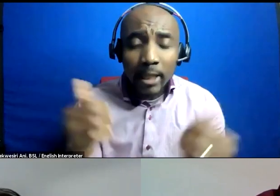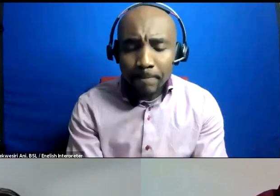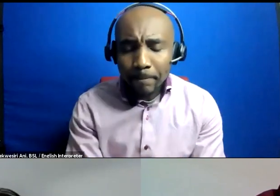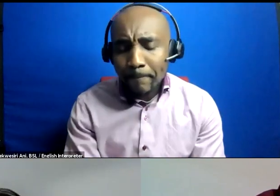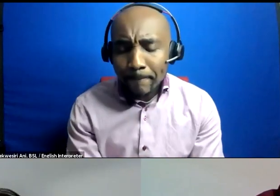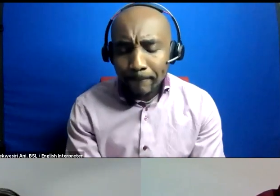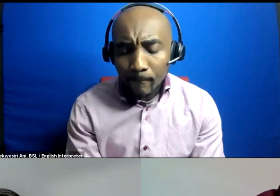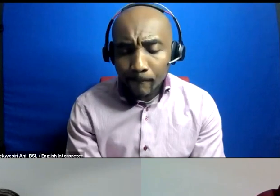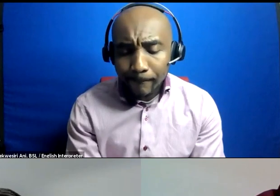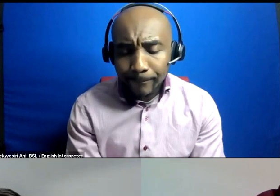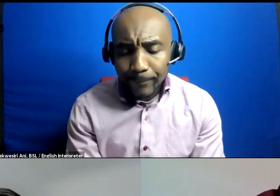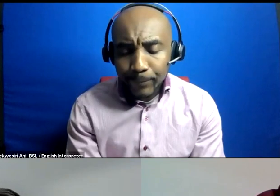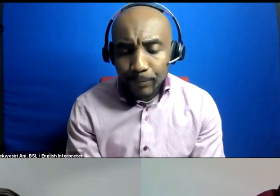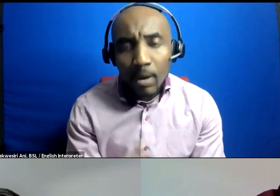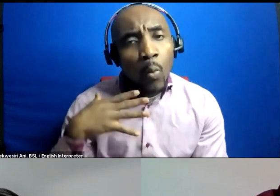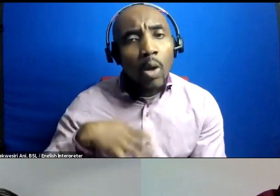what I'm going to do is